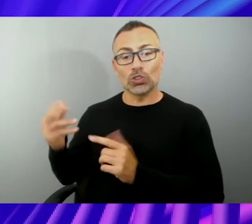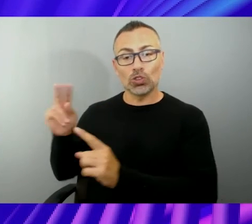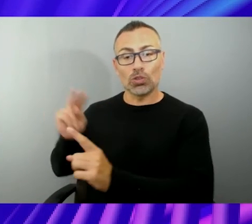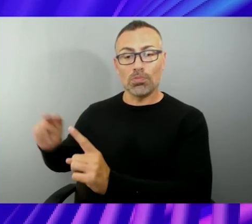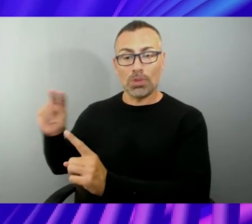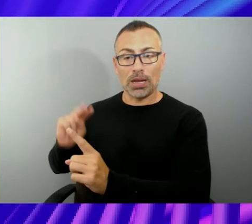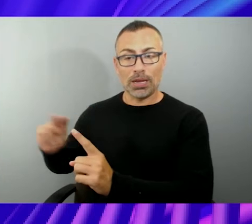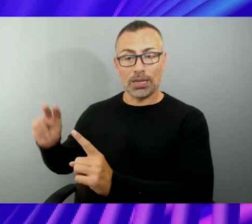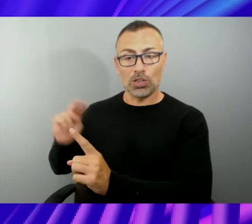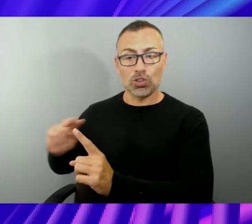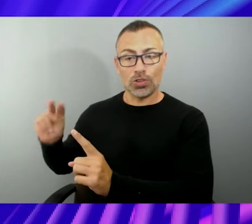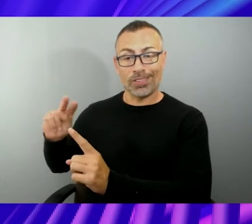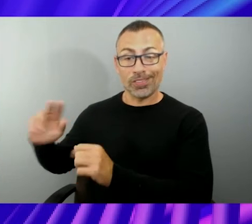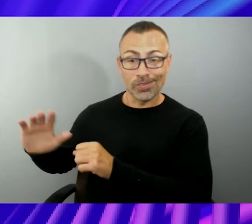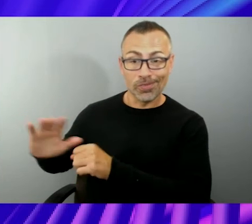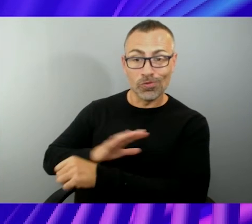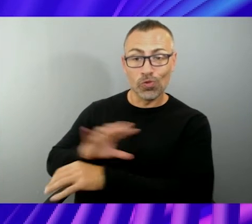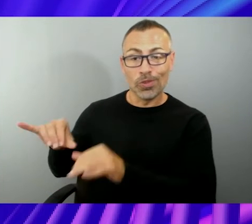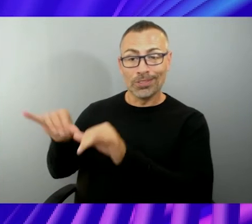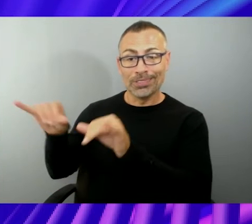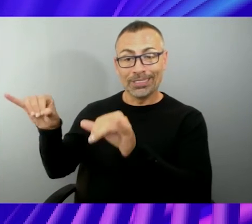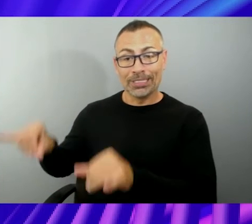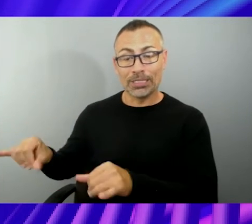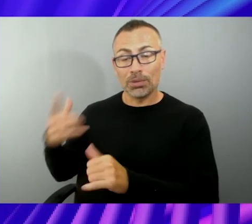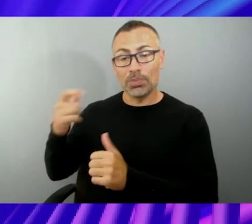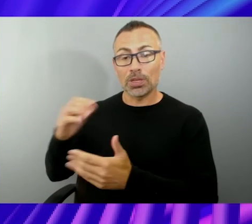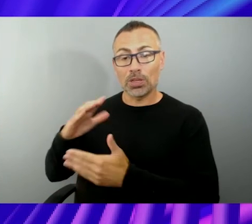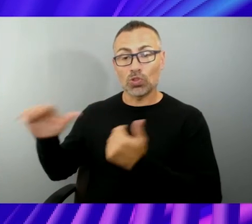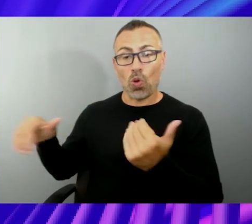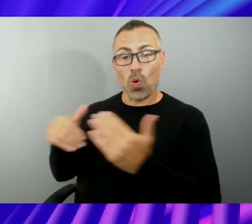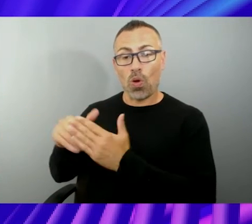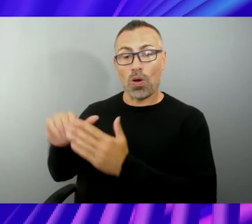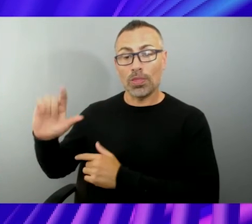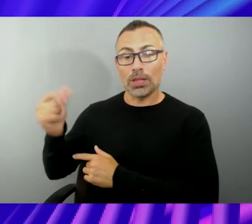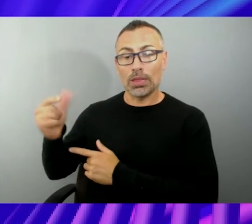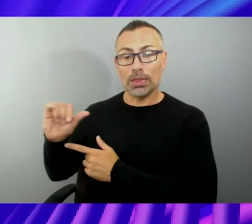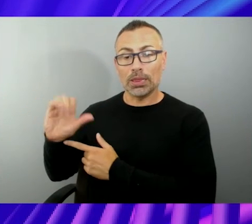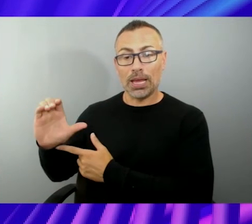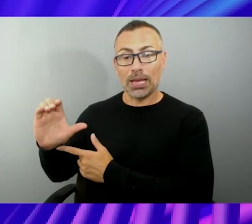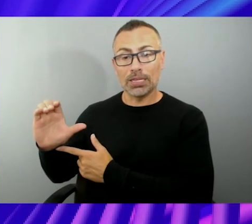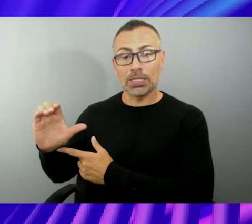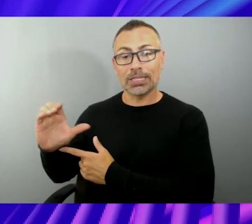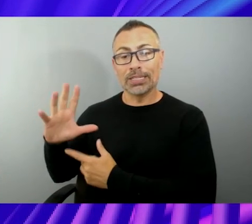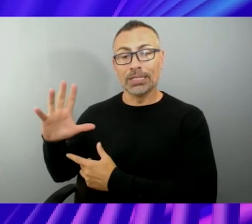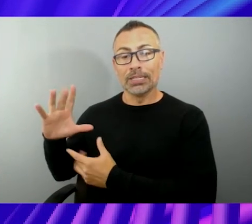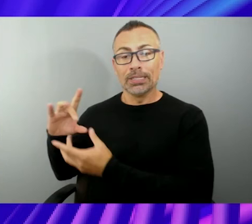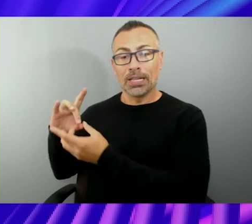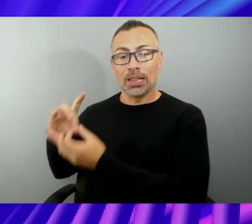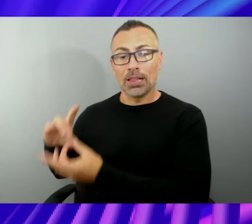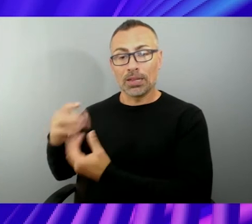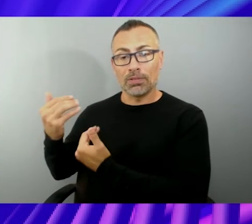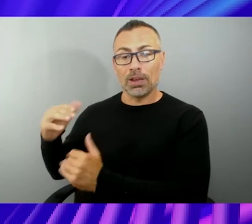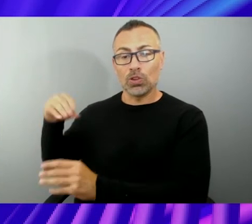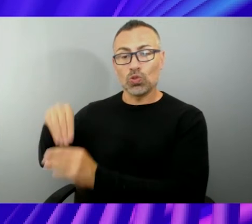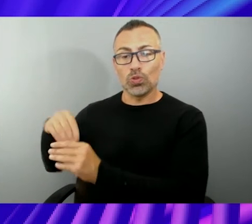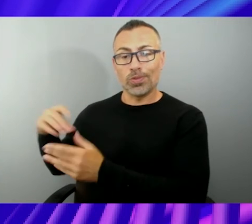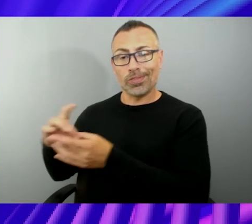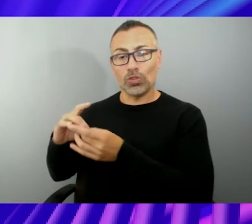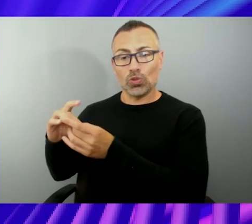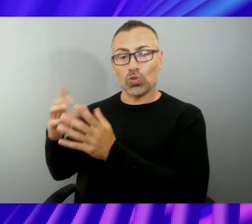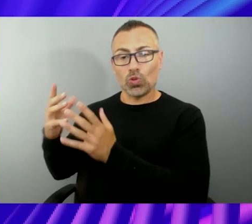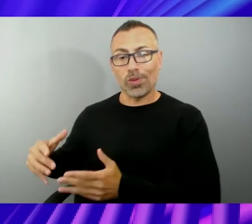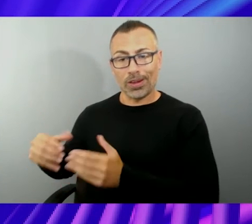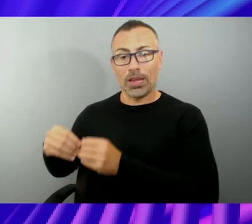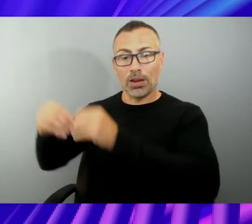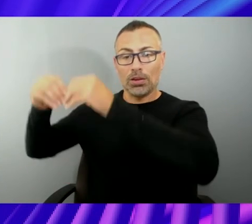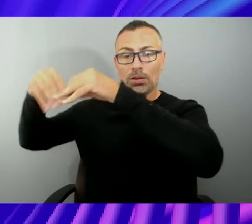whole system, right? Because all the logic is now confined to the coordinator, the business flow. And it also makes it easier